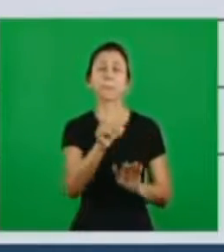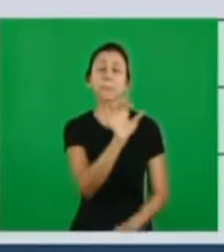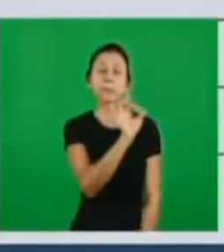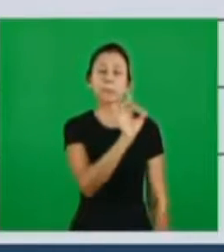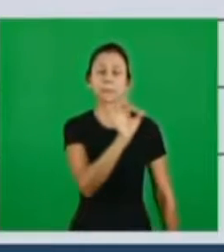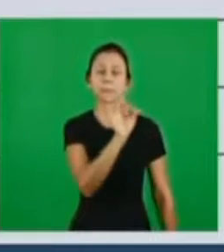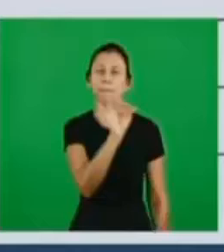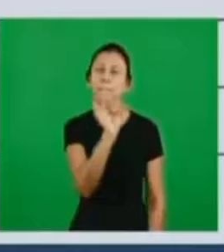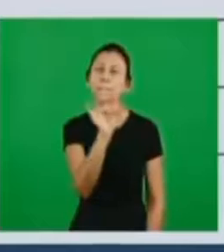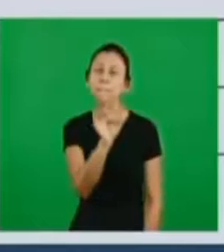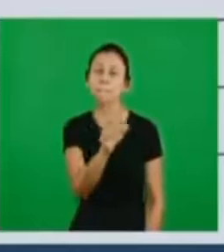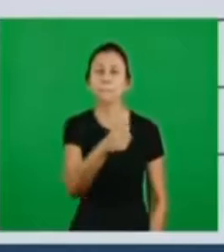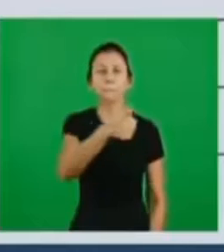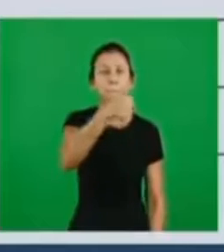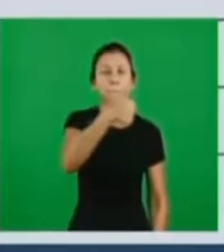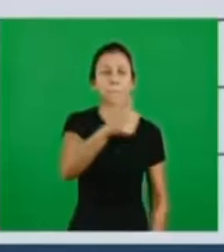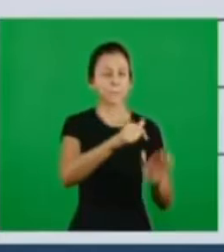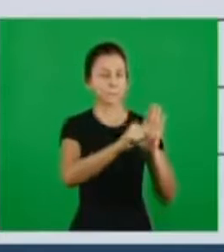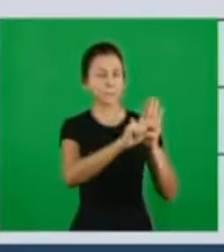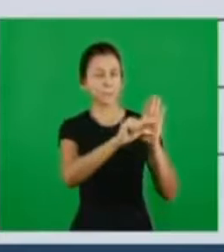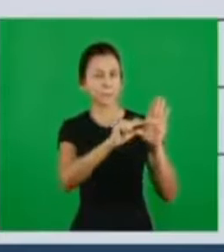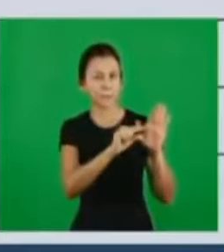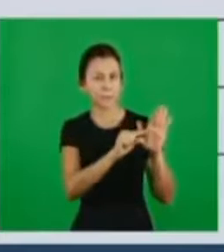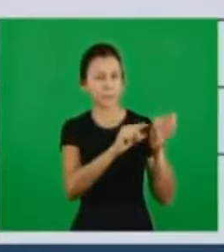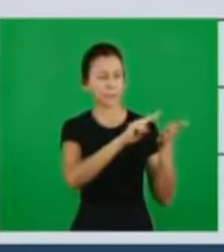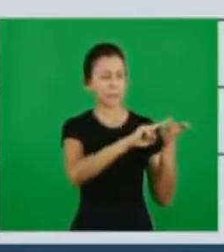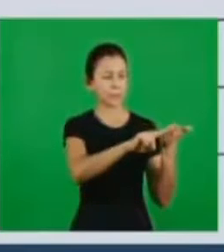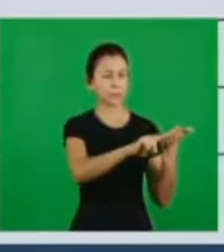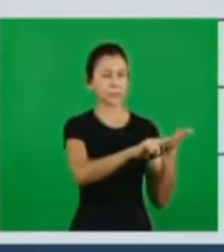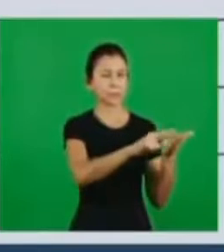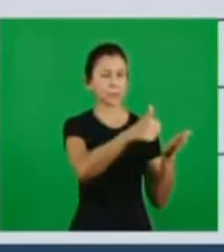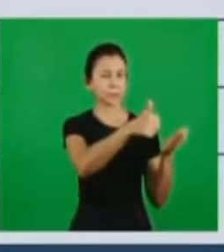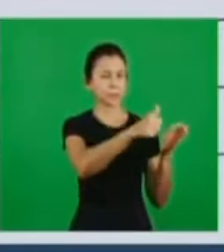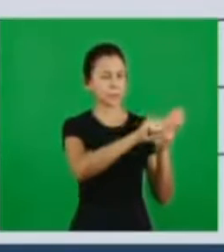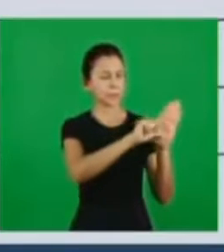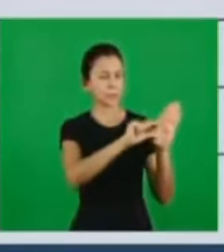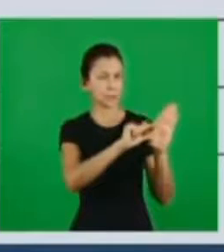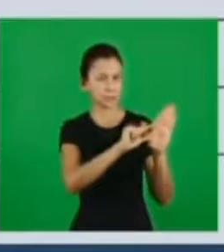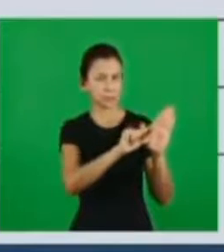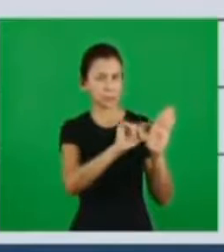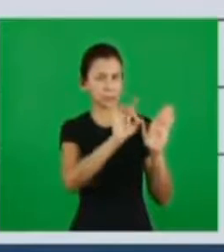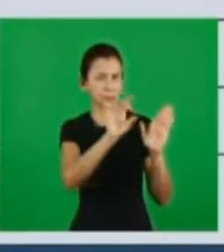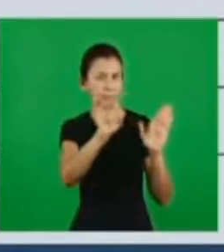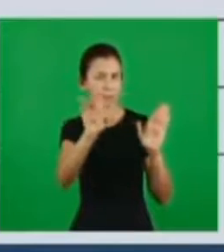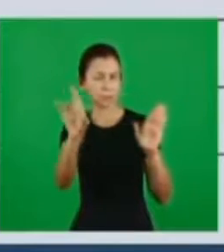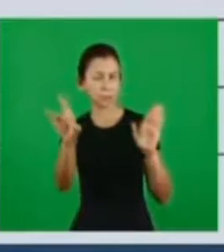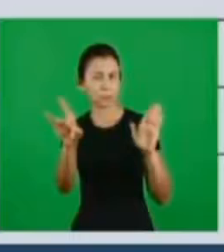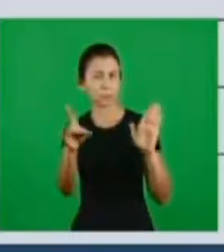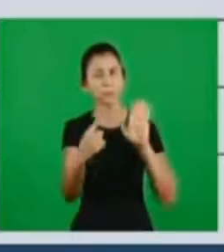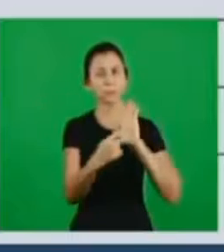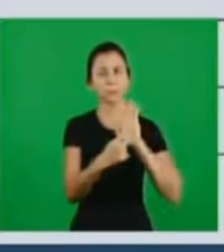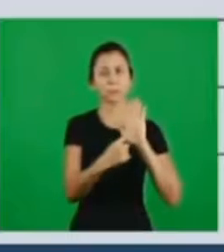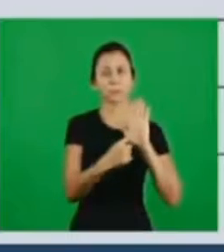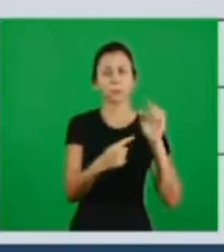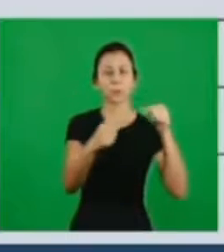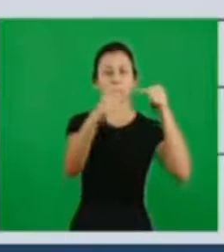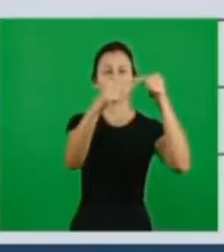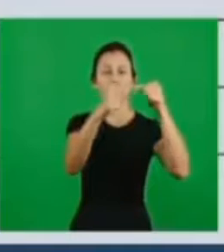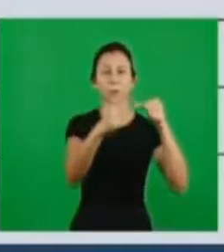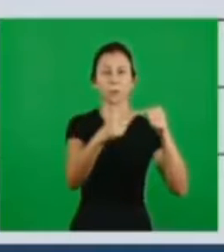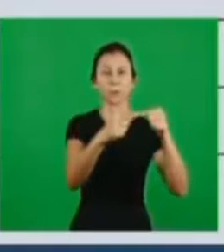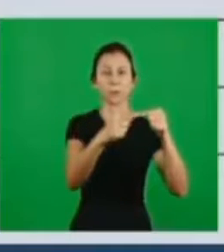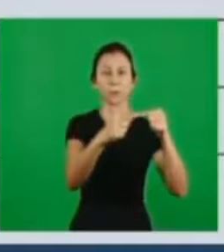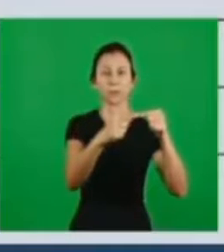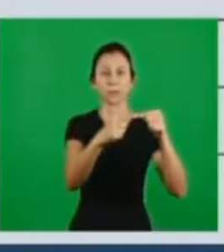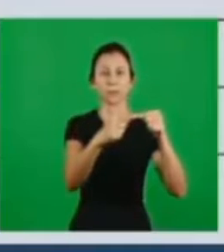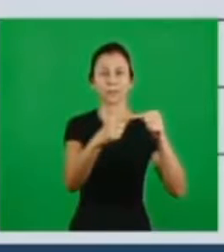is... So each first verse of each letter is referenced in the first